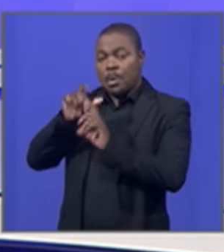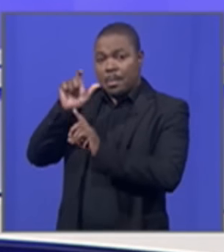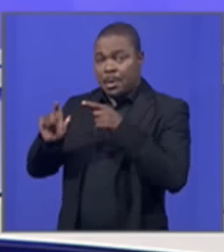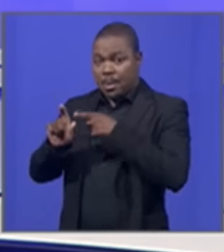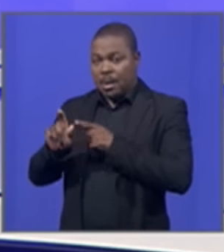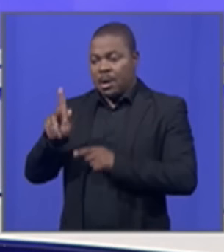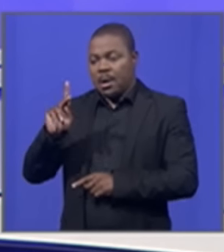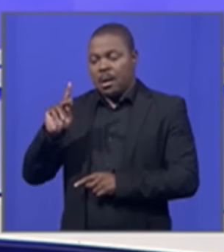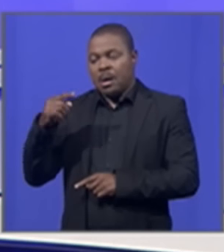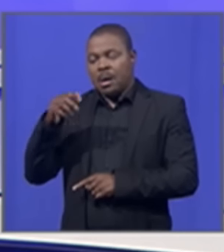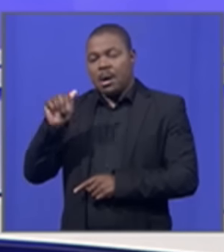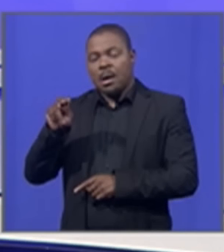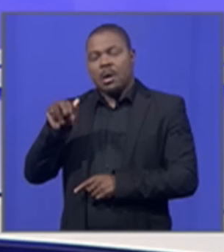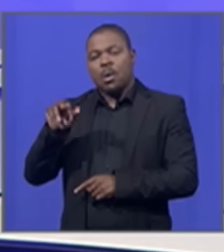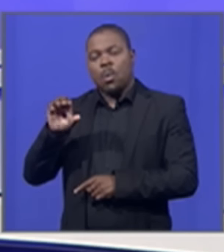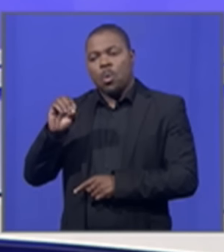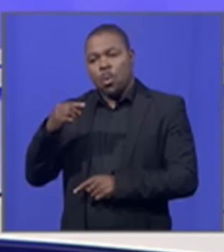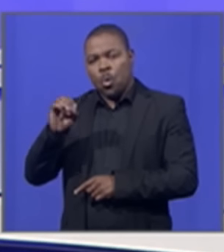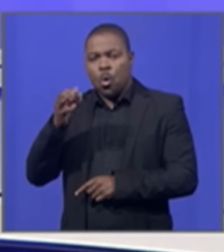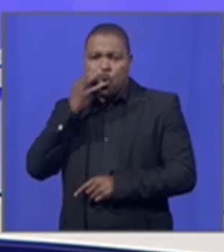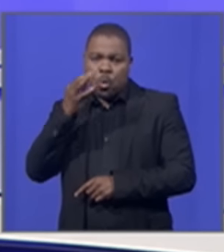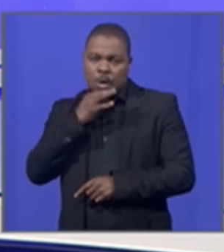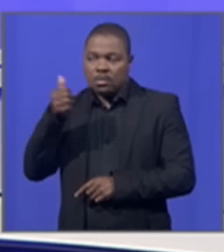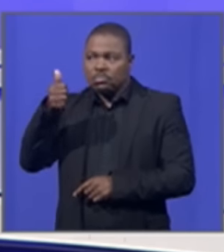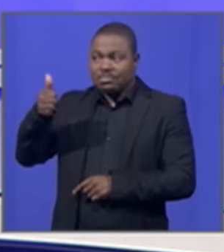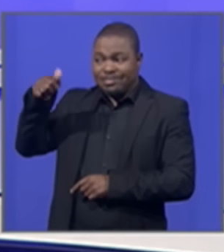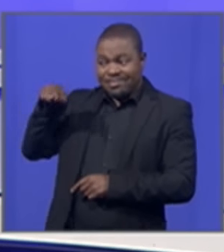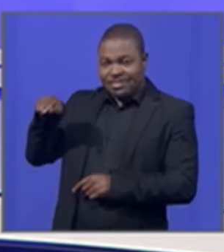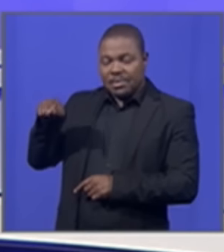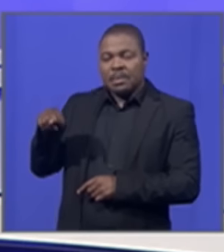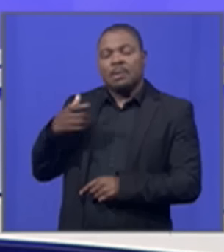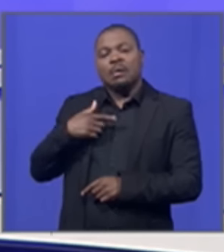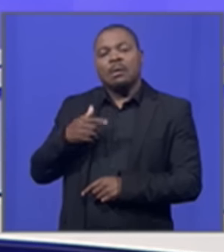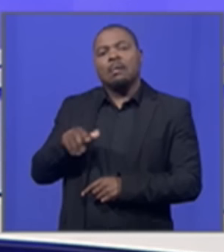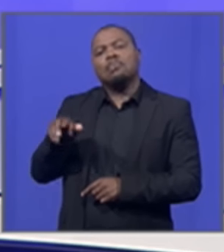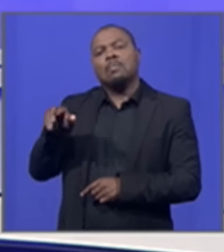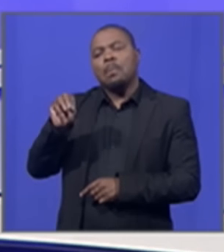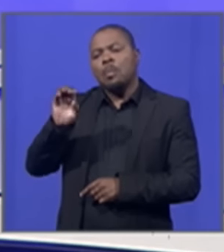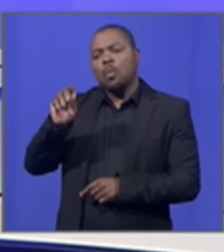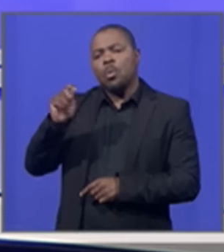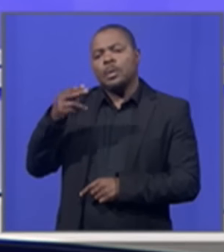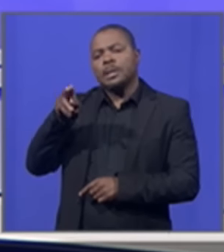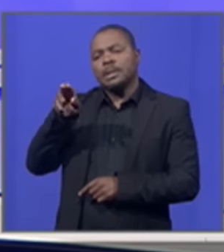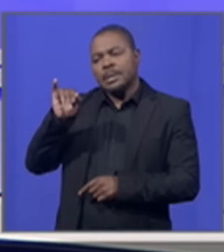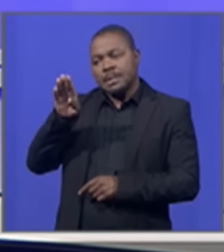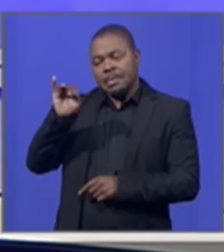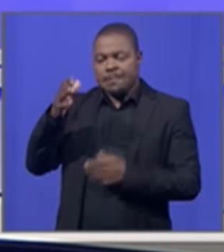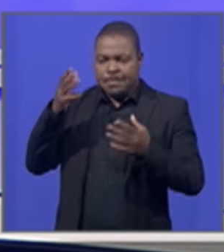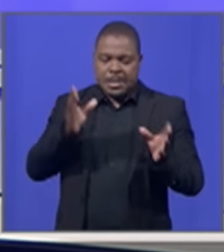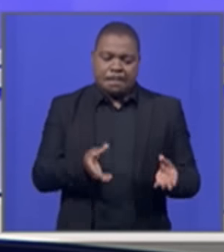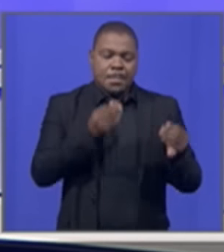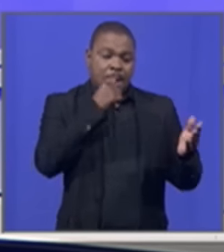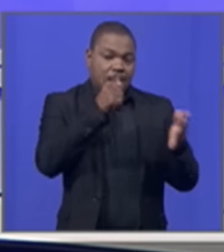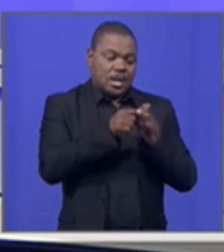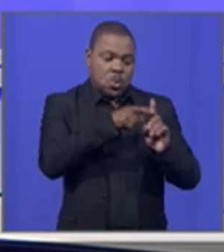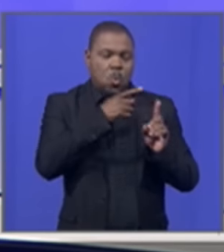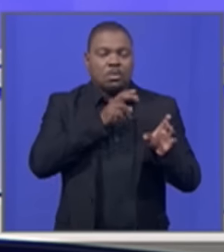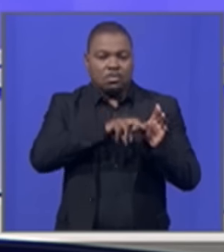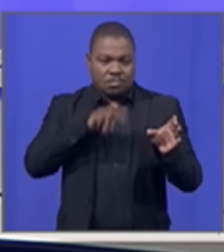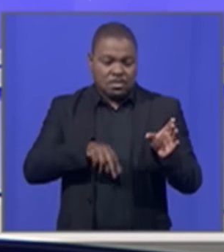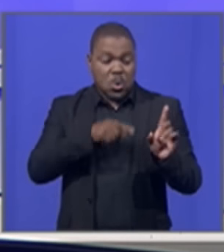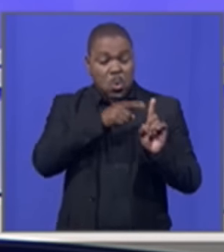kgonthišitše gore mo advocate Andy Mothibi o amogetše lengwalo le bjalo go tšwa go Johnson o gadikilwe ka dipotšišo bekeng ya go feta fao go